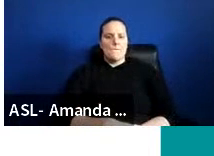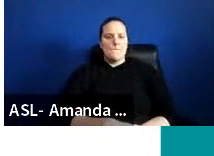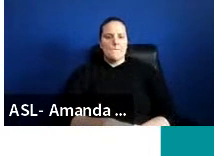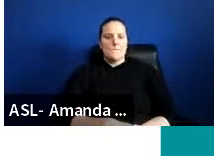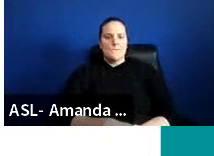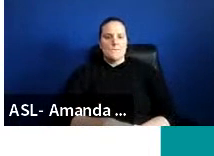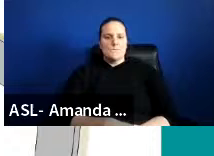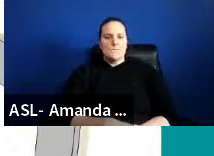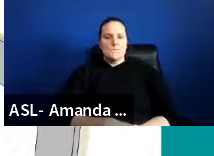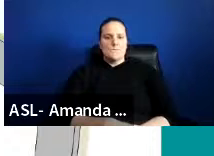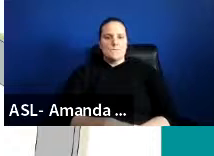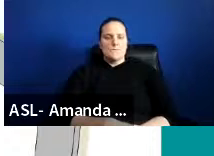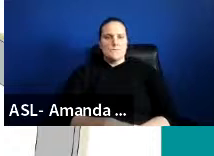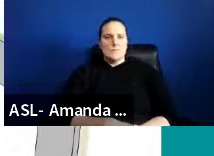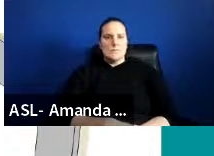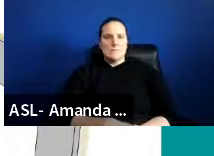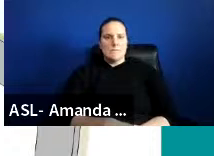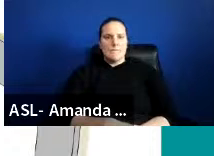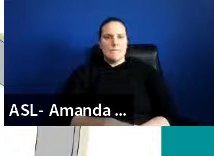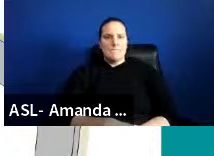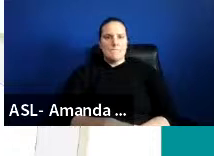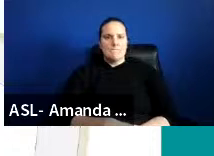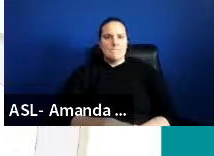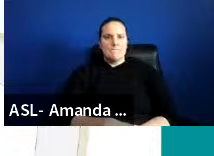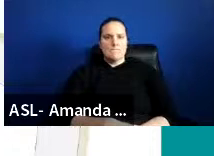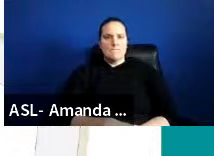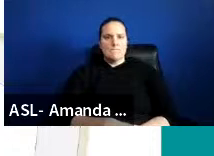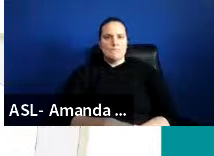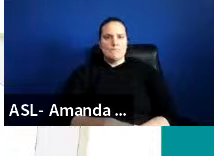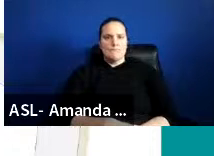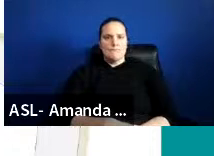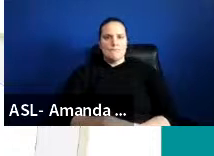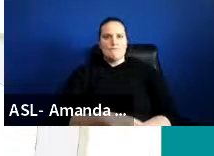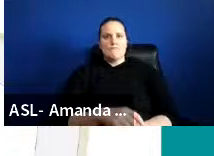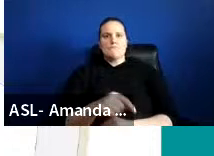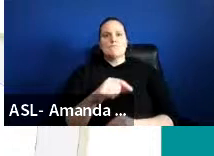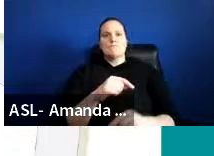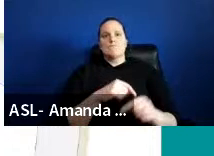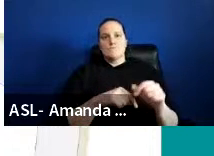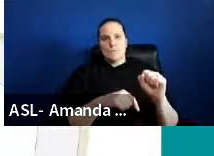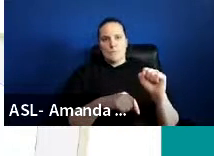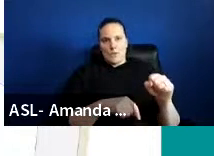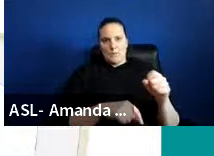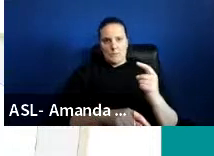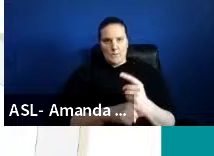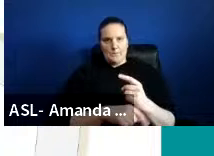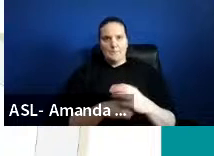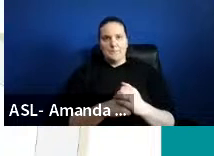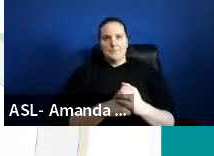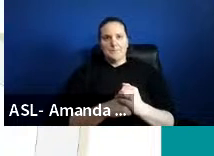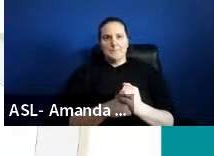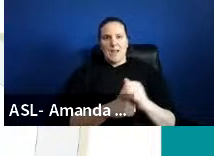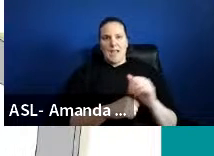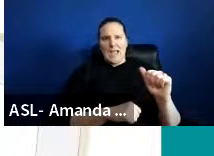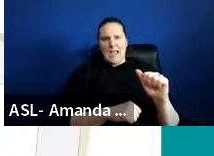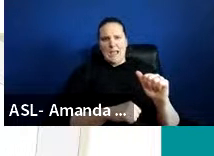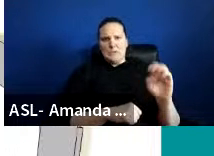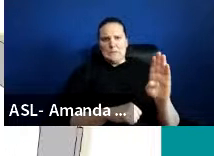So if we could go back to, why don't we go, go to, I think is it A or